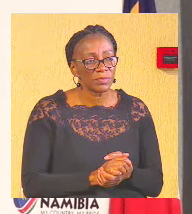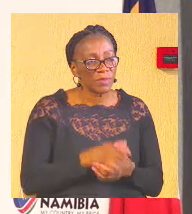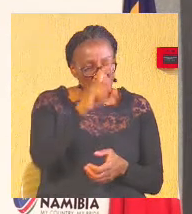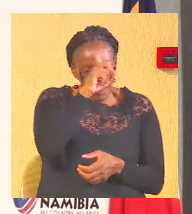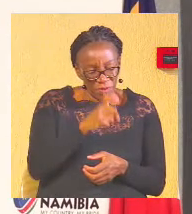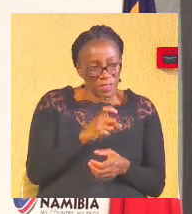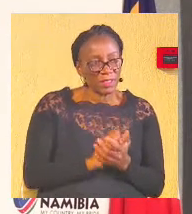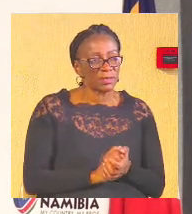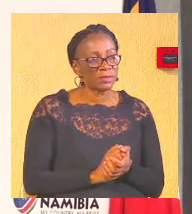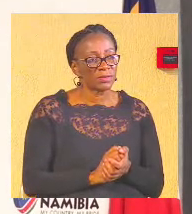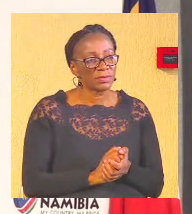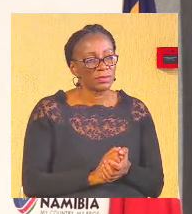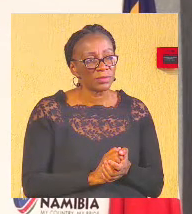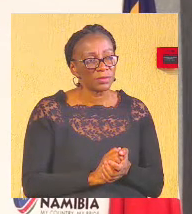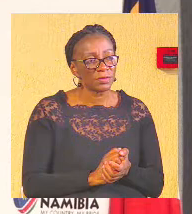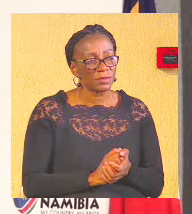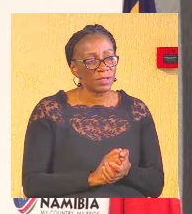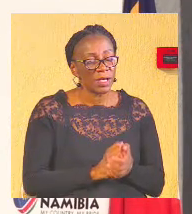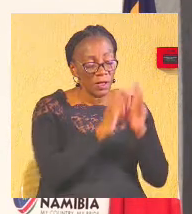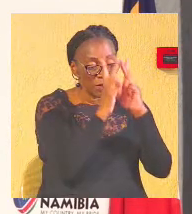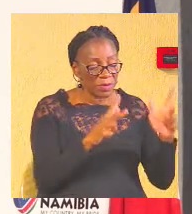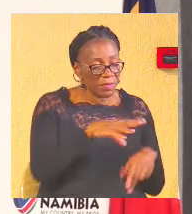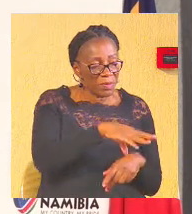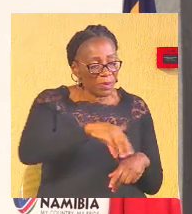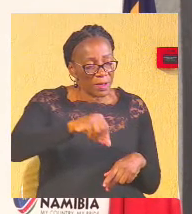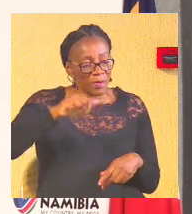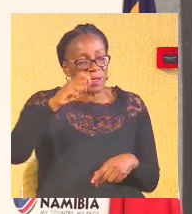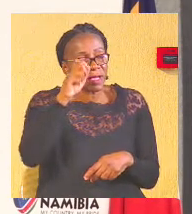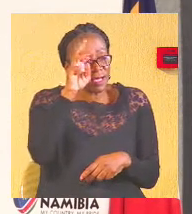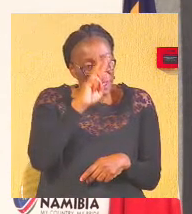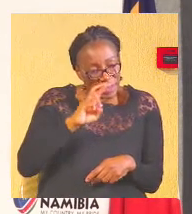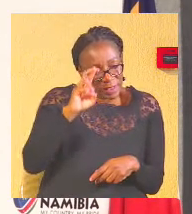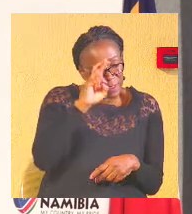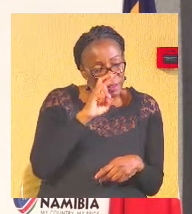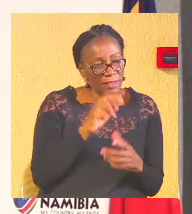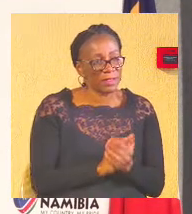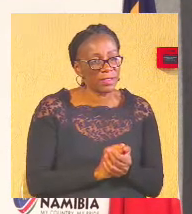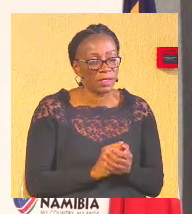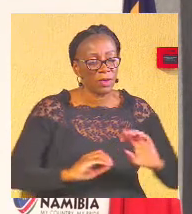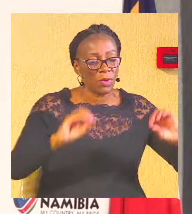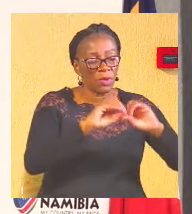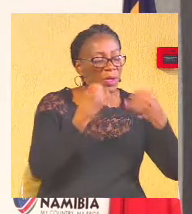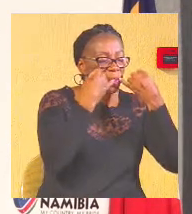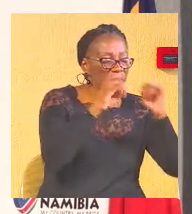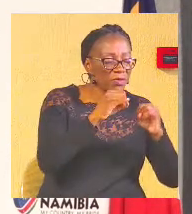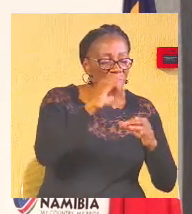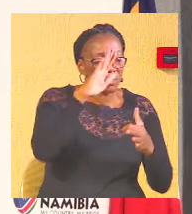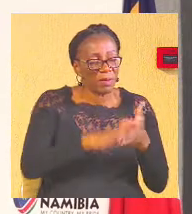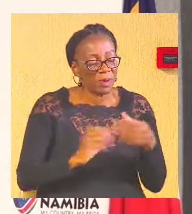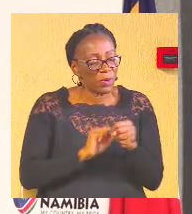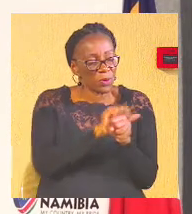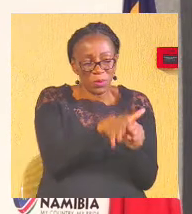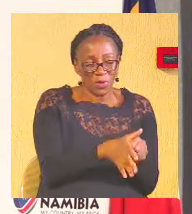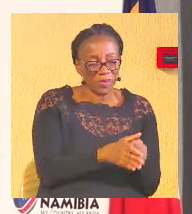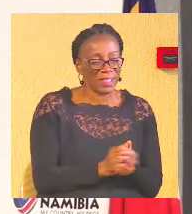is the people in the Omaheke region, according to Maggie, they are not informed on COVID-19. They don't know what is